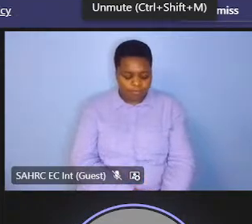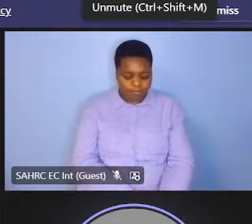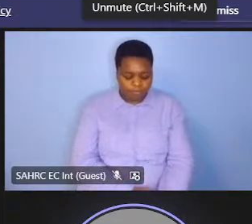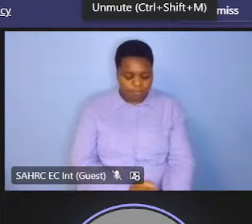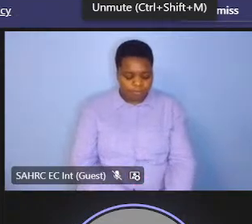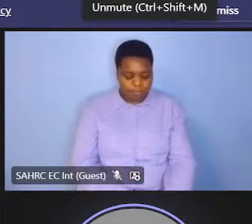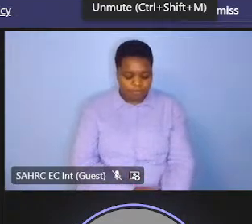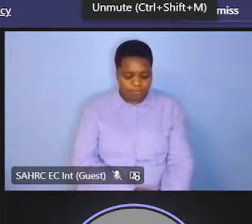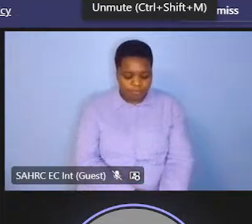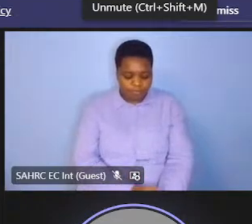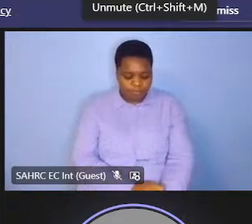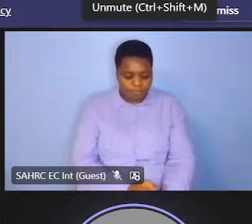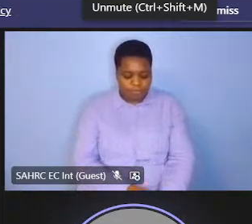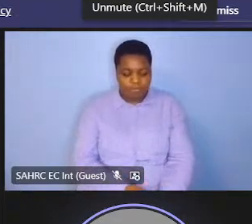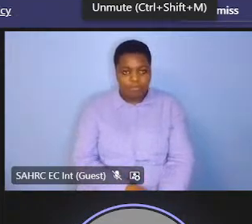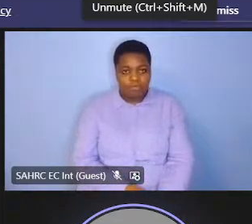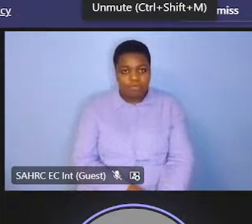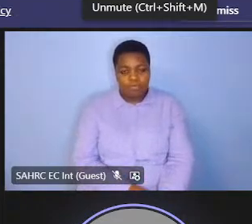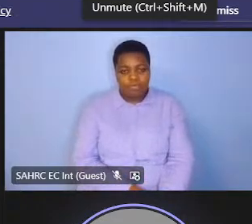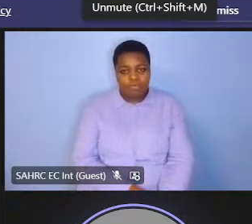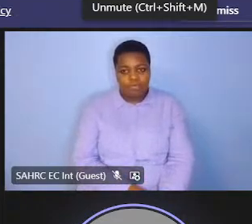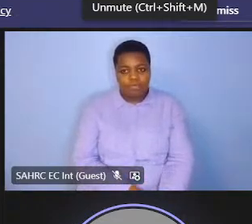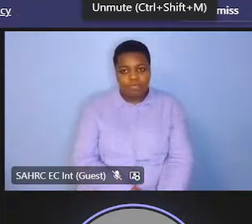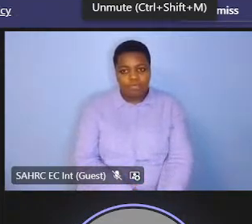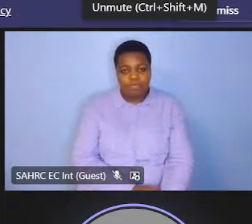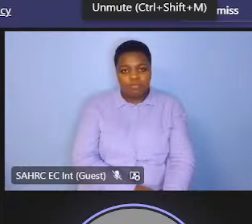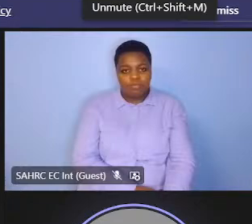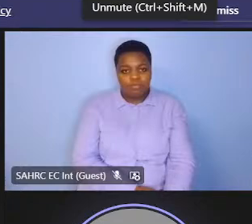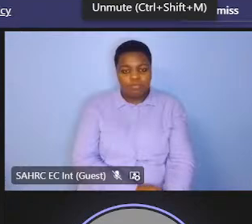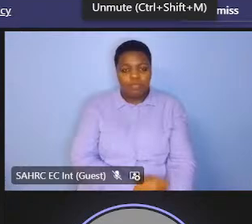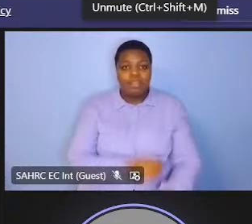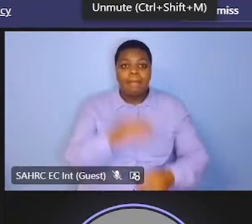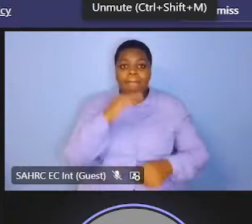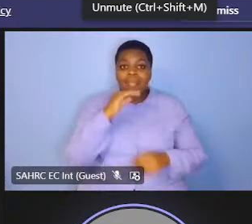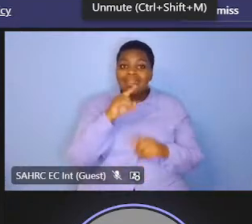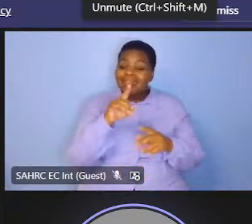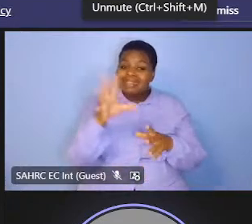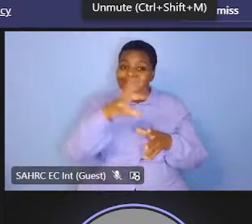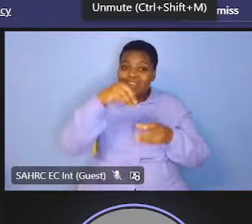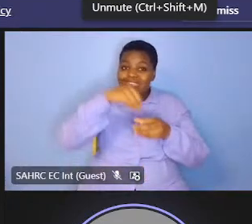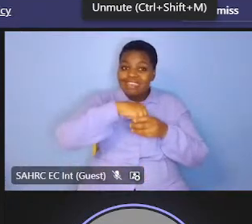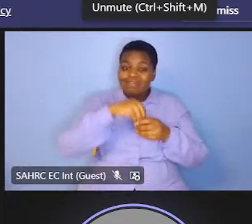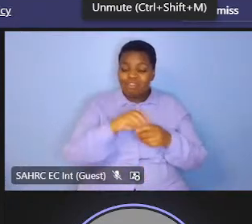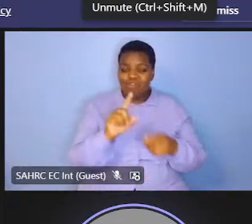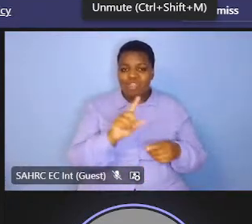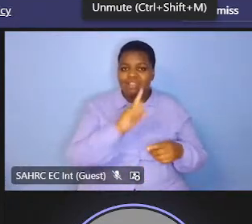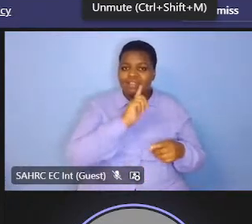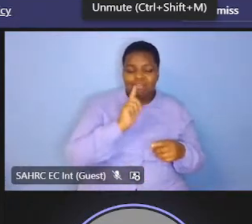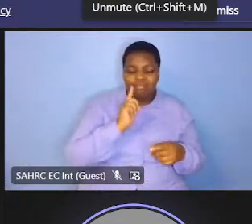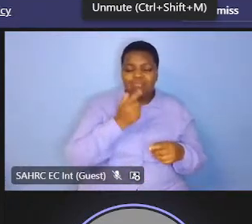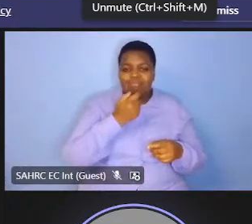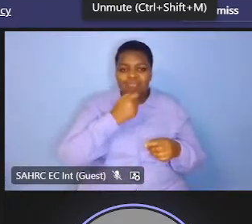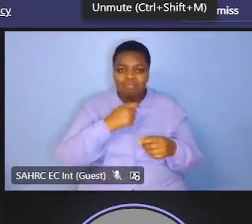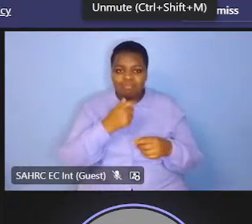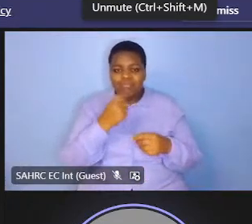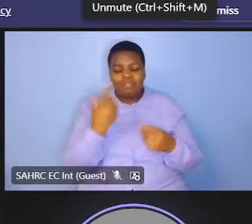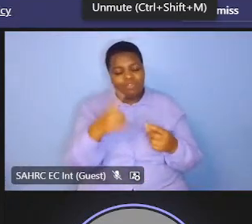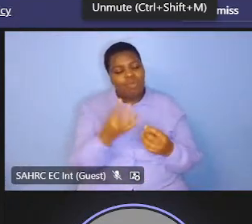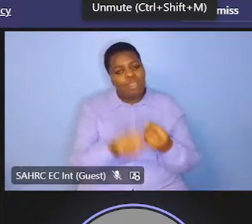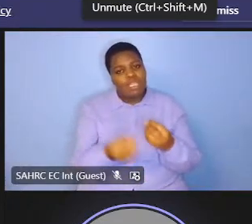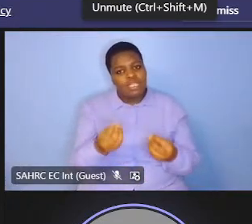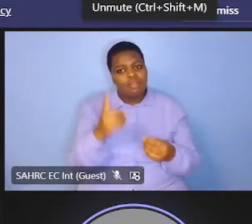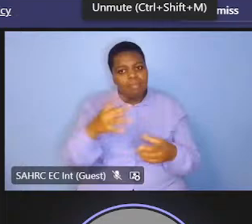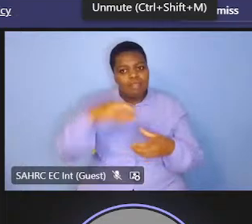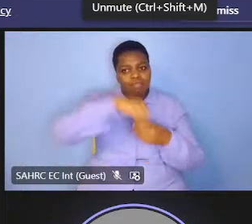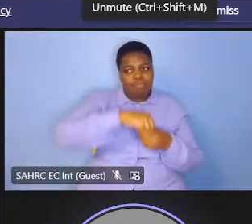do not meet this particular requirement that the special rapporteur or the framework A4 that is being